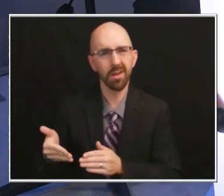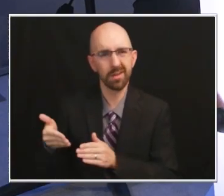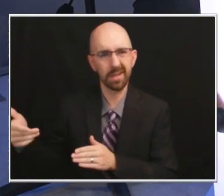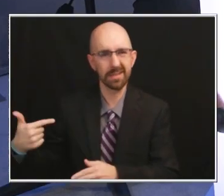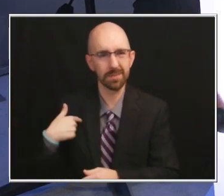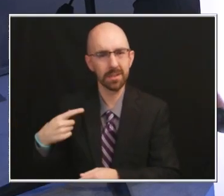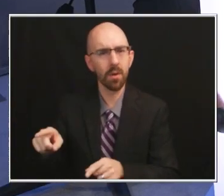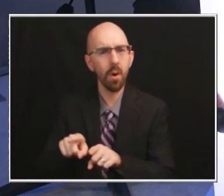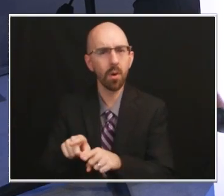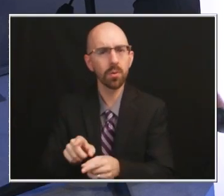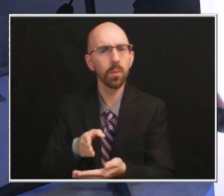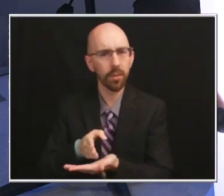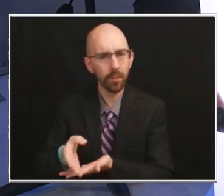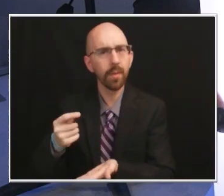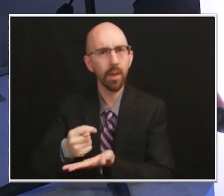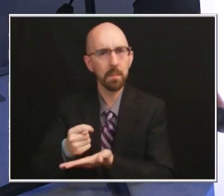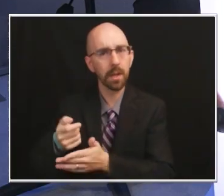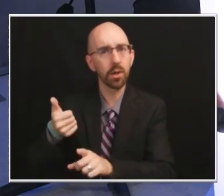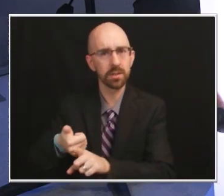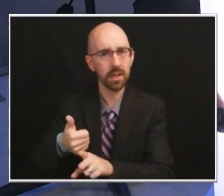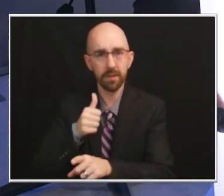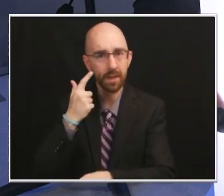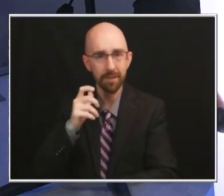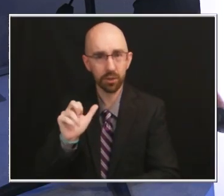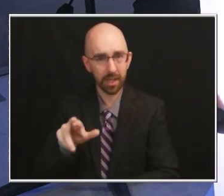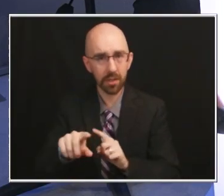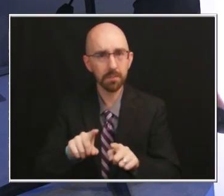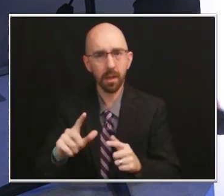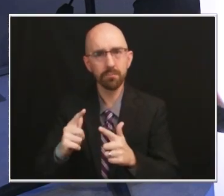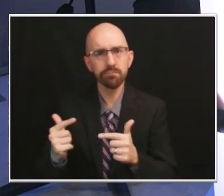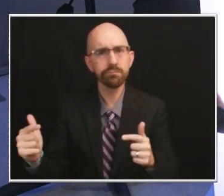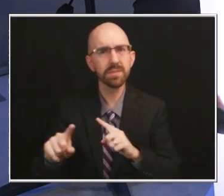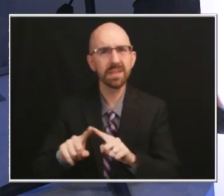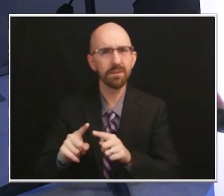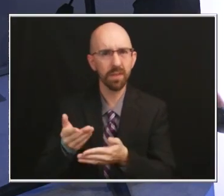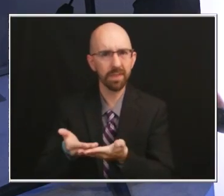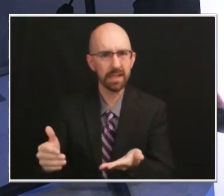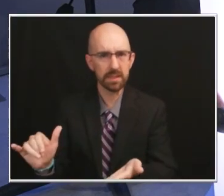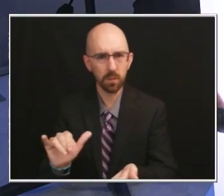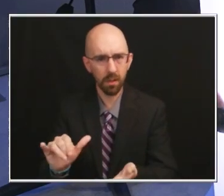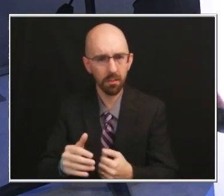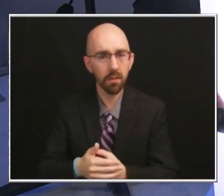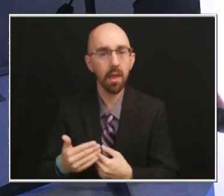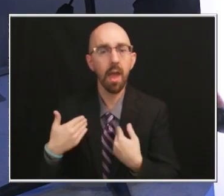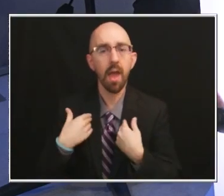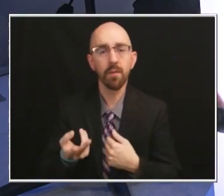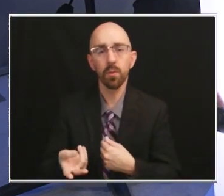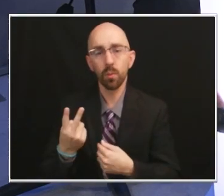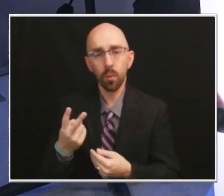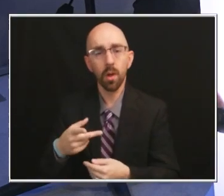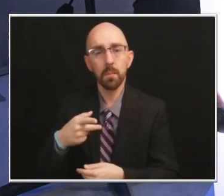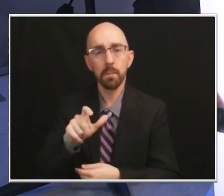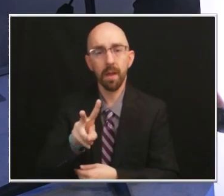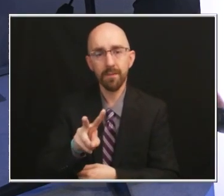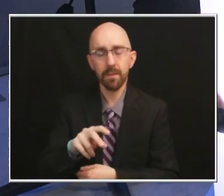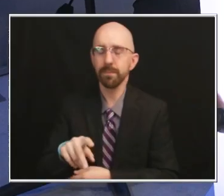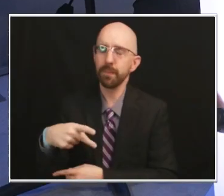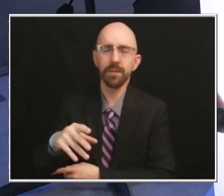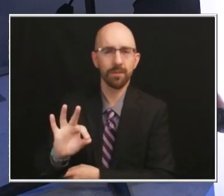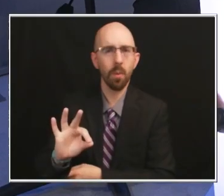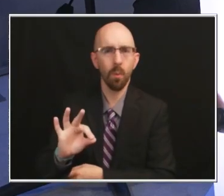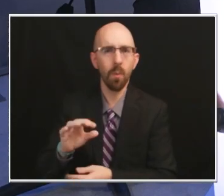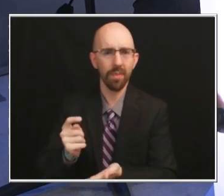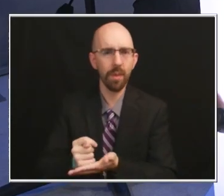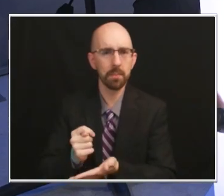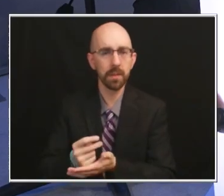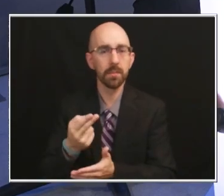underwent pelvic floor therapy, not for cancer, but for all sorts of other things. And we have our two pelvic floor therapists. Both have